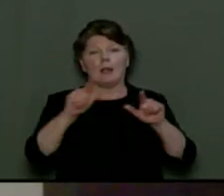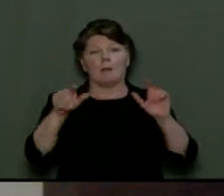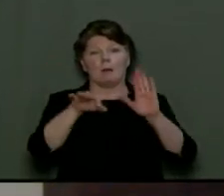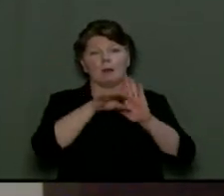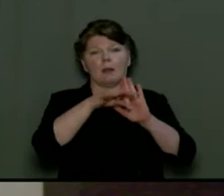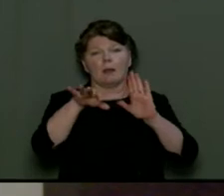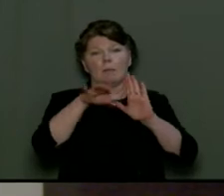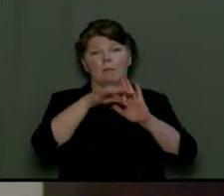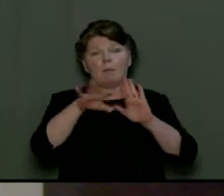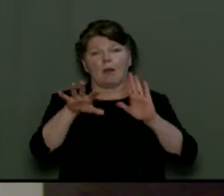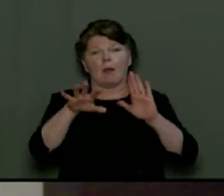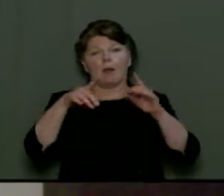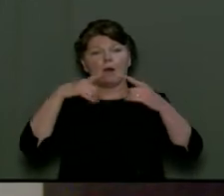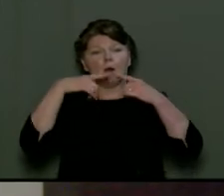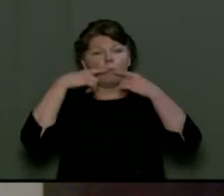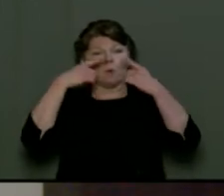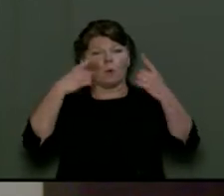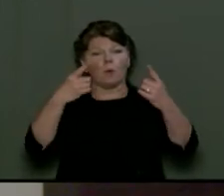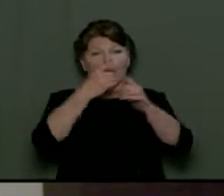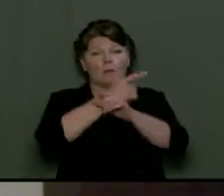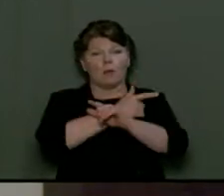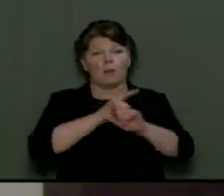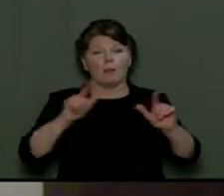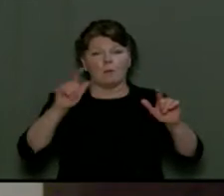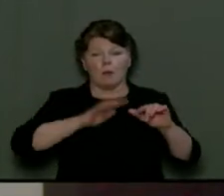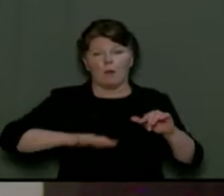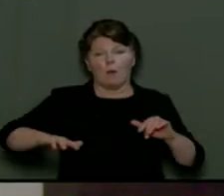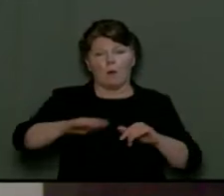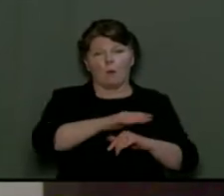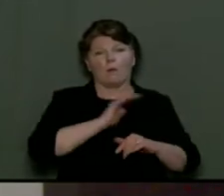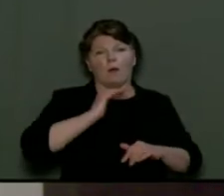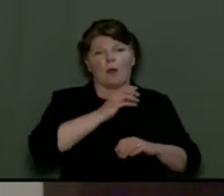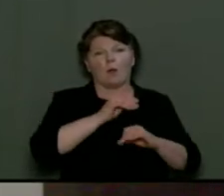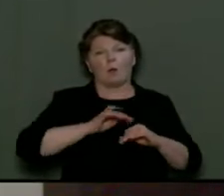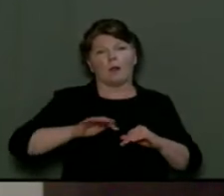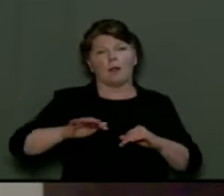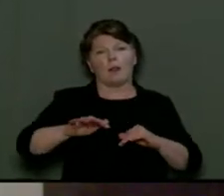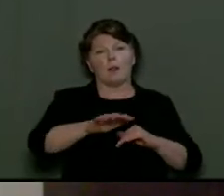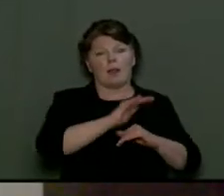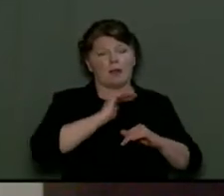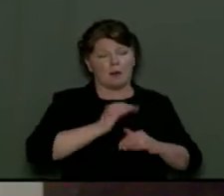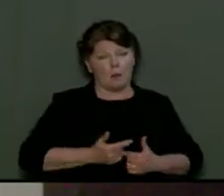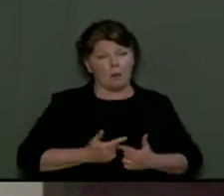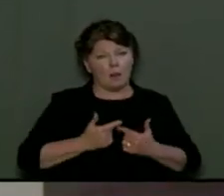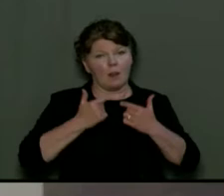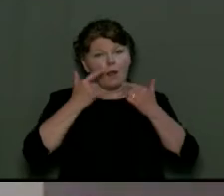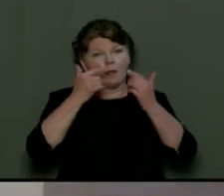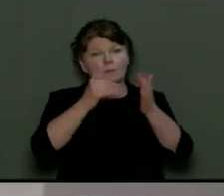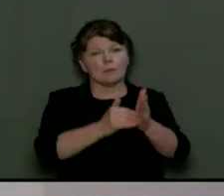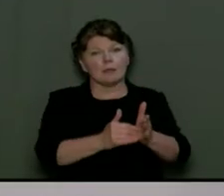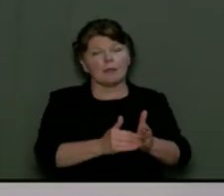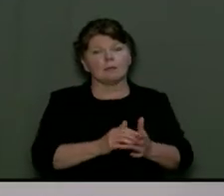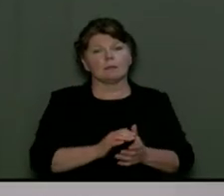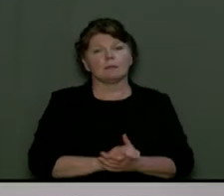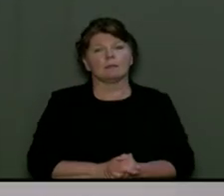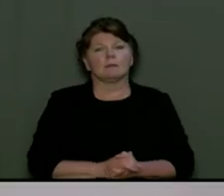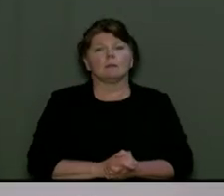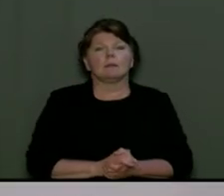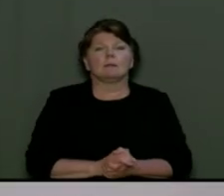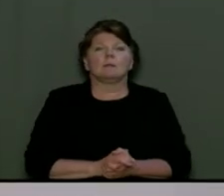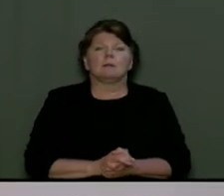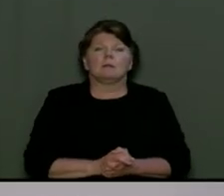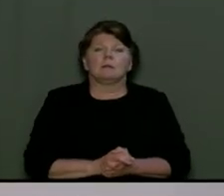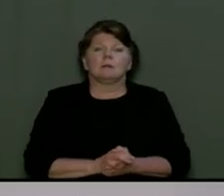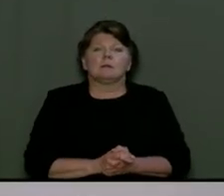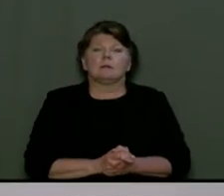ring and proclaim liberty throughout our land and in our lives once again.